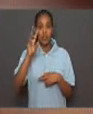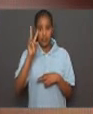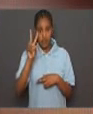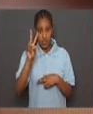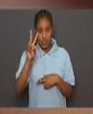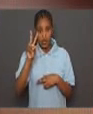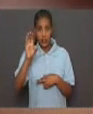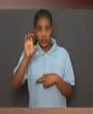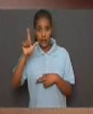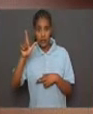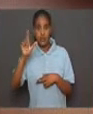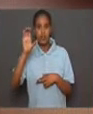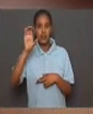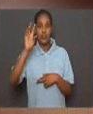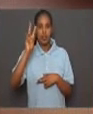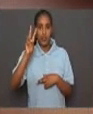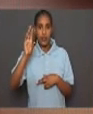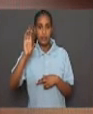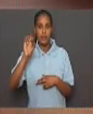dimethyl dichlorosilane.